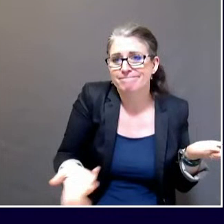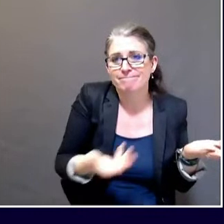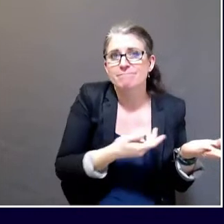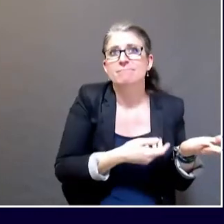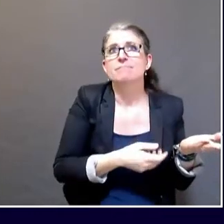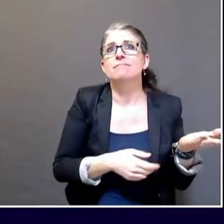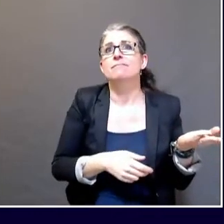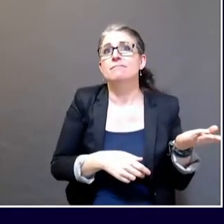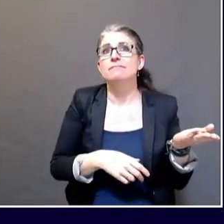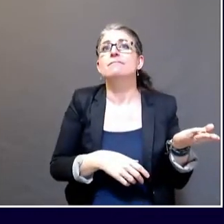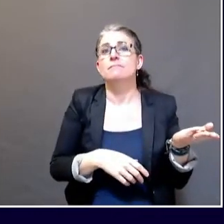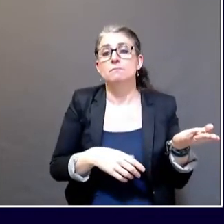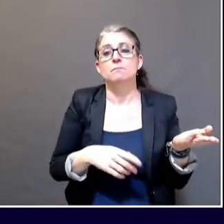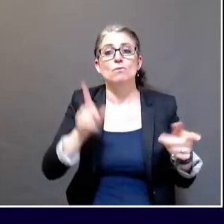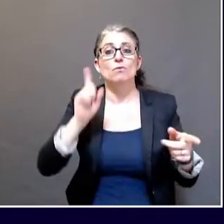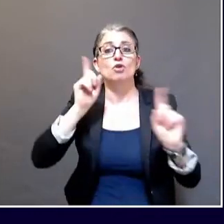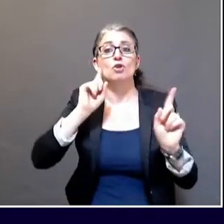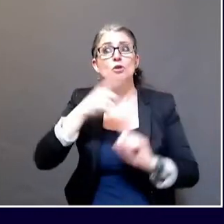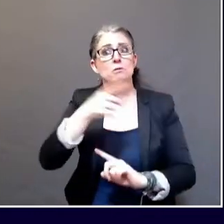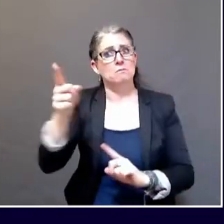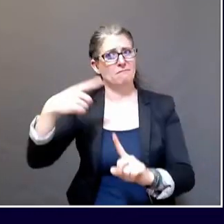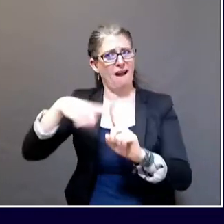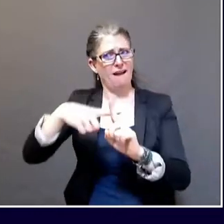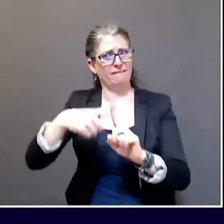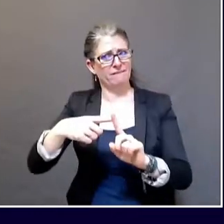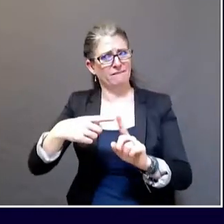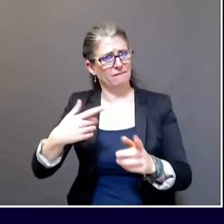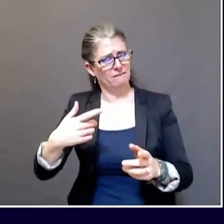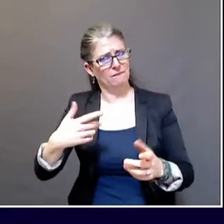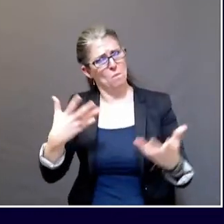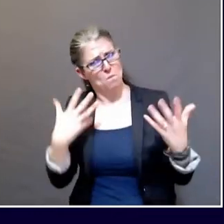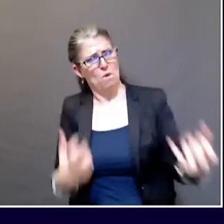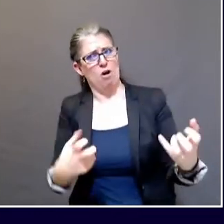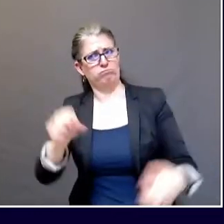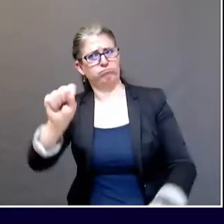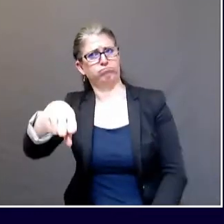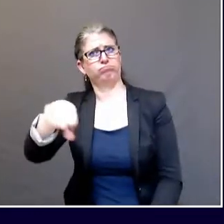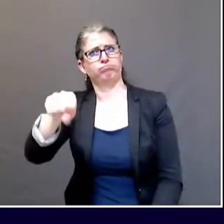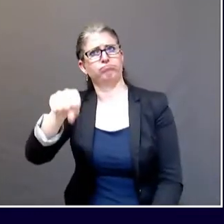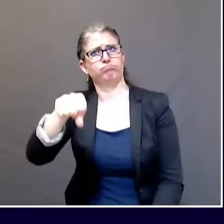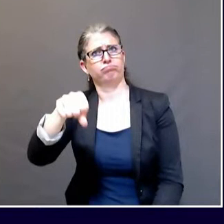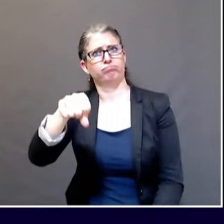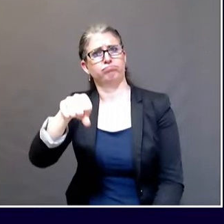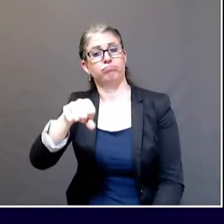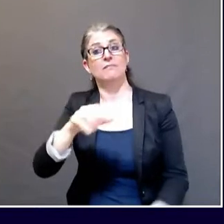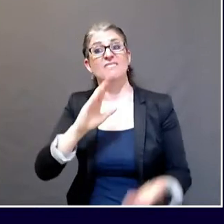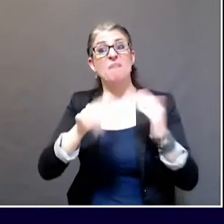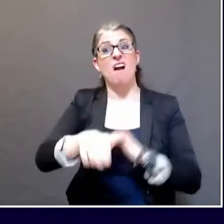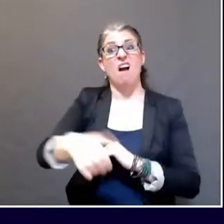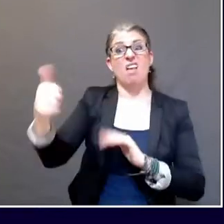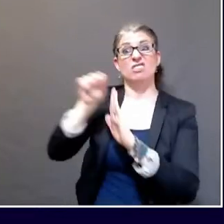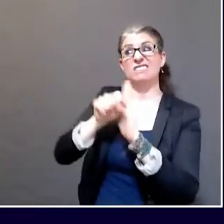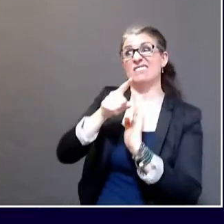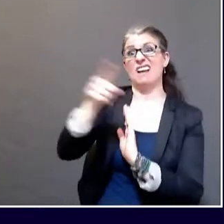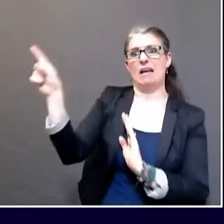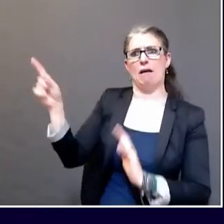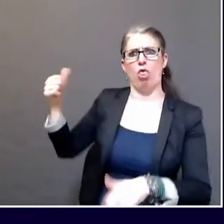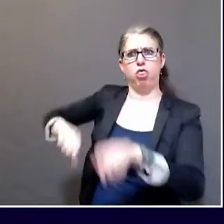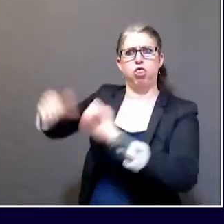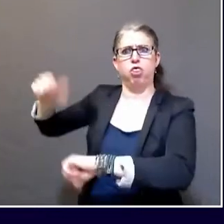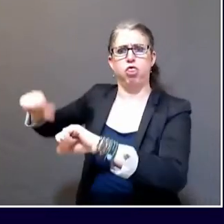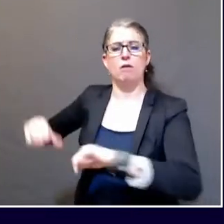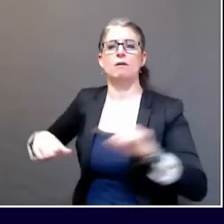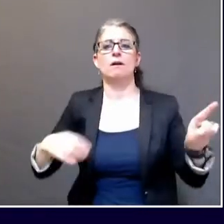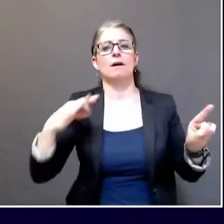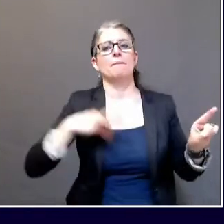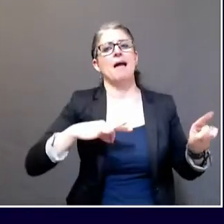been favorable. We've heard that relative to other states, healthcare providers in Maine have been eager to receive the